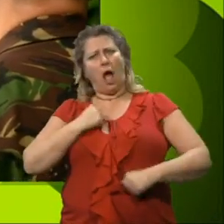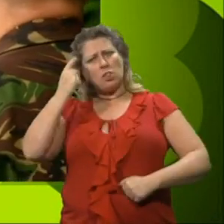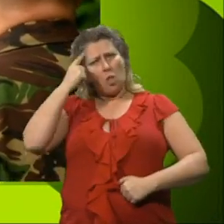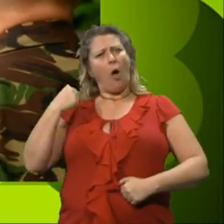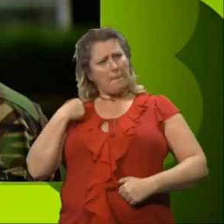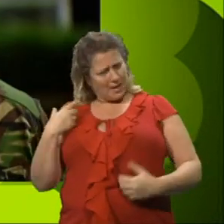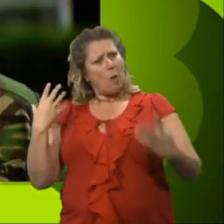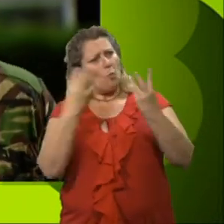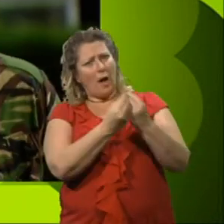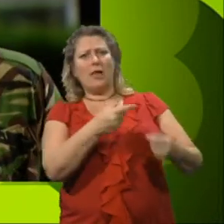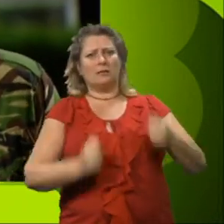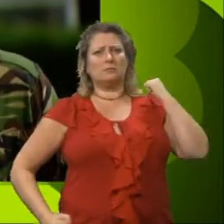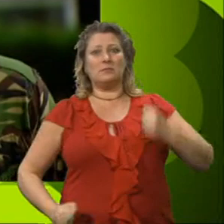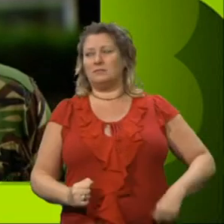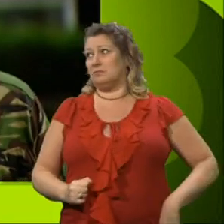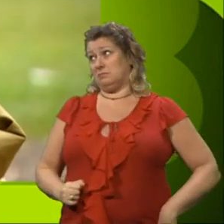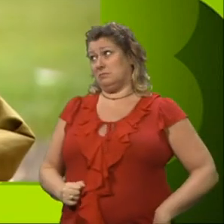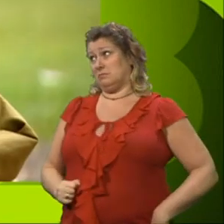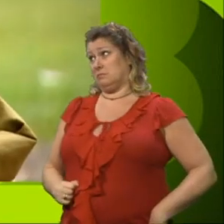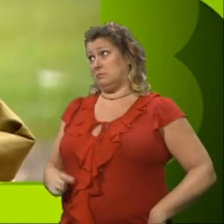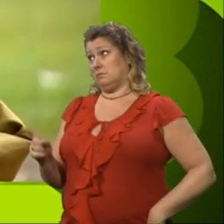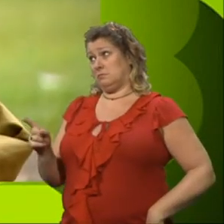thought I'd join you. Ahem.